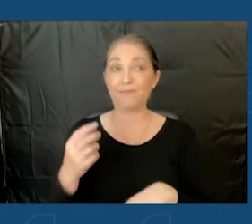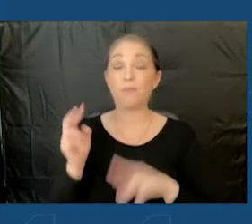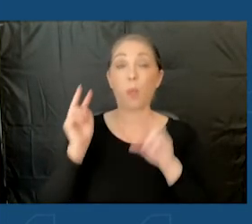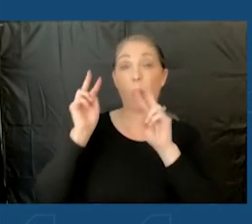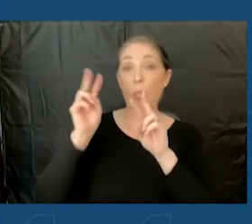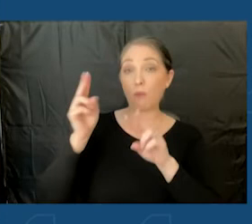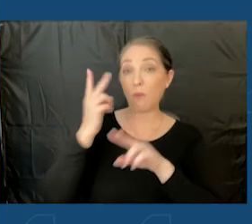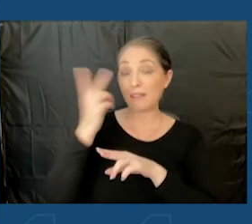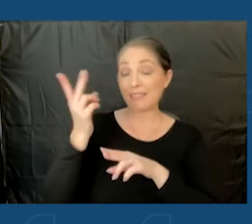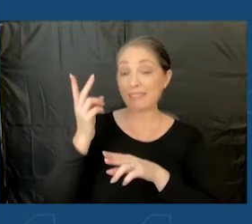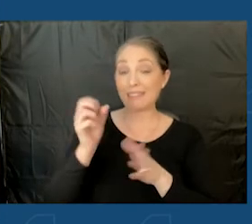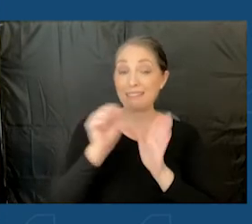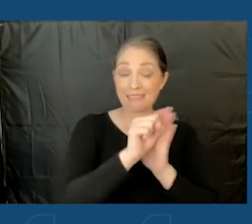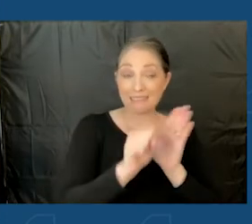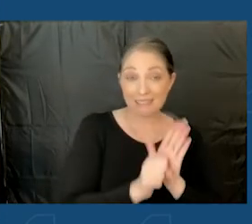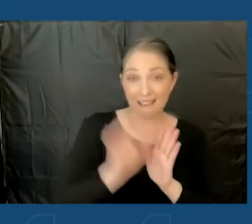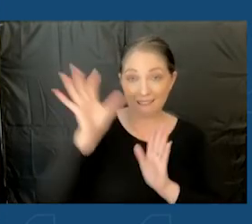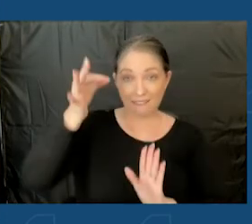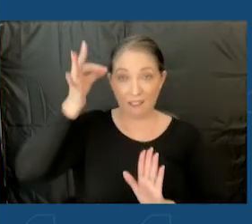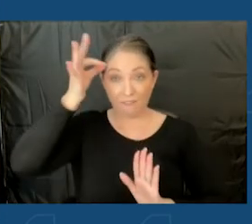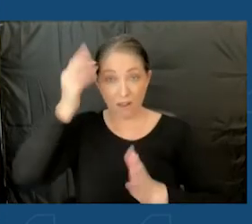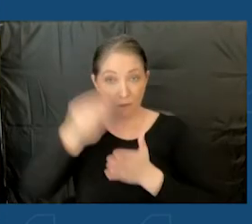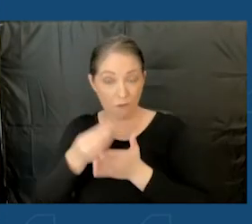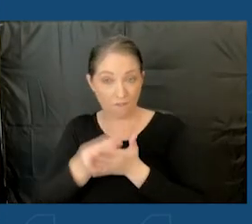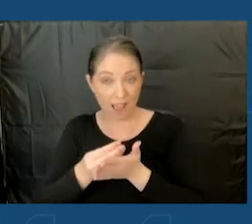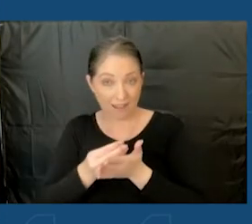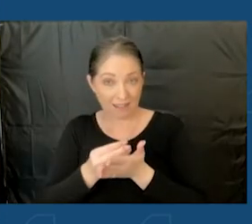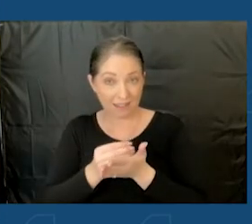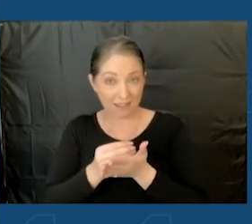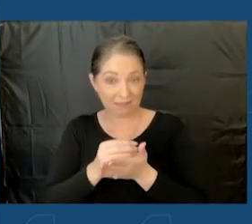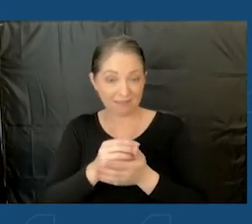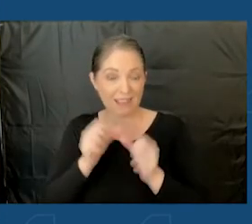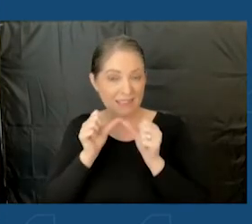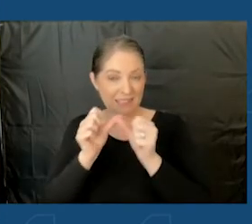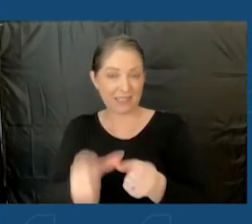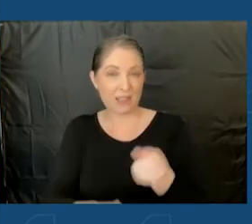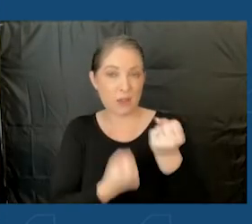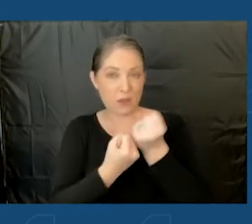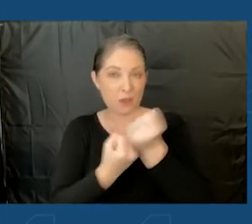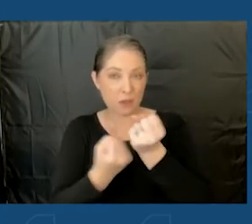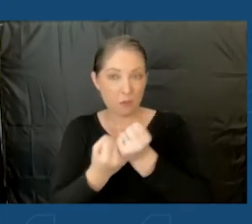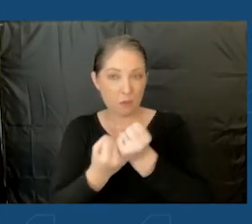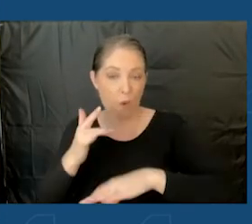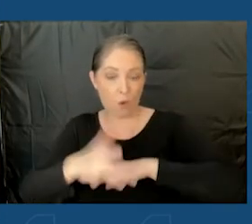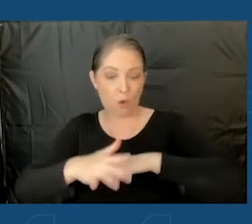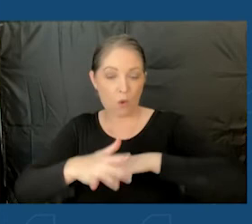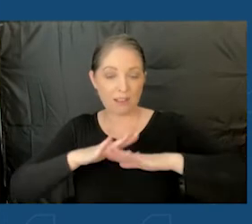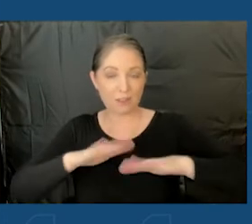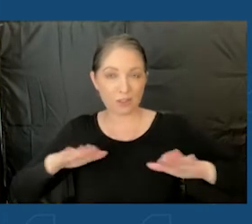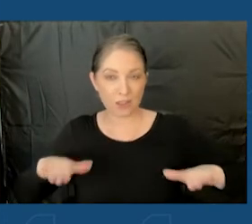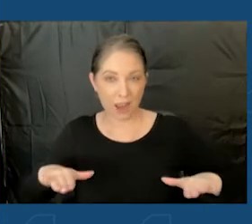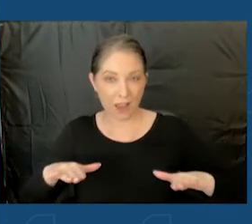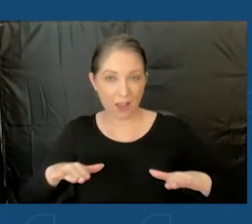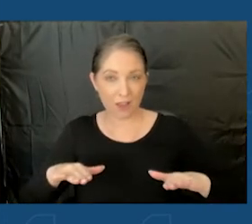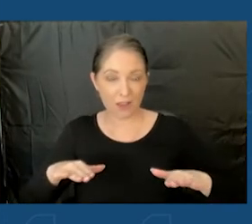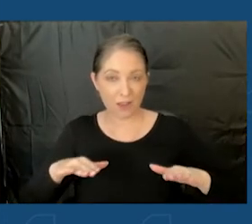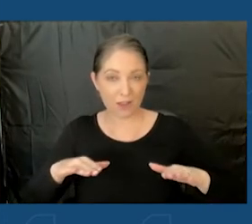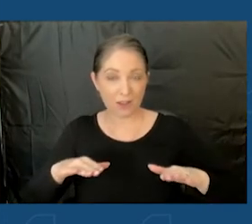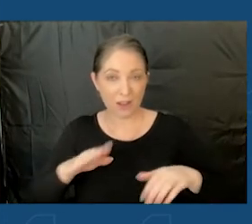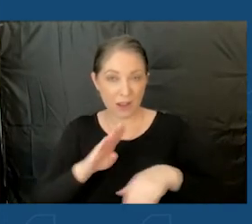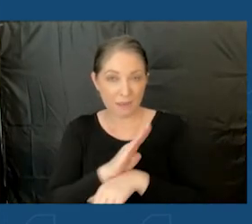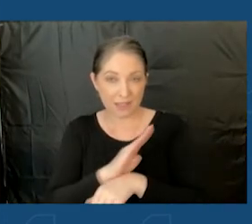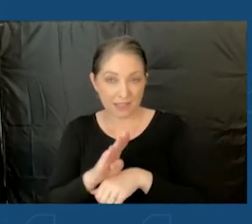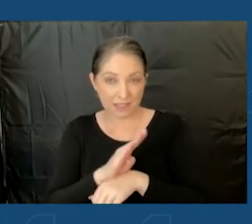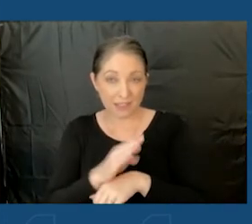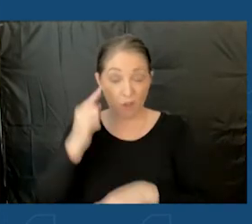and federal funding will continue to support the early childhood sector. And for me, there's a